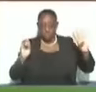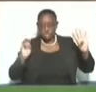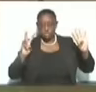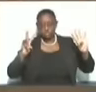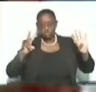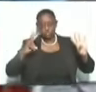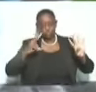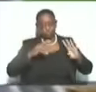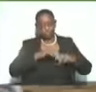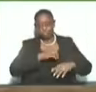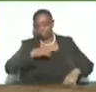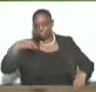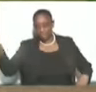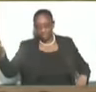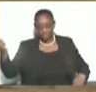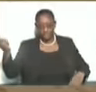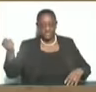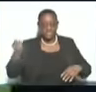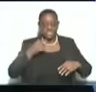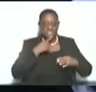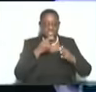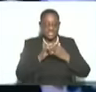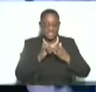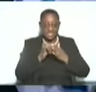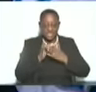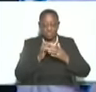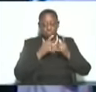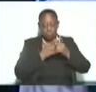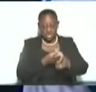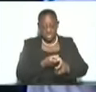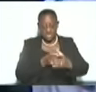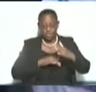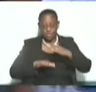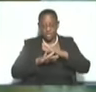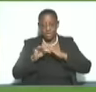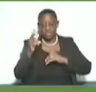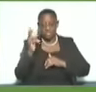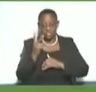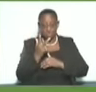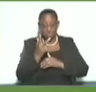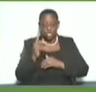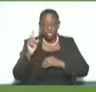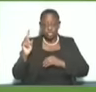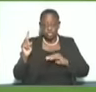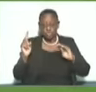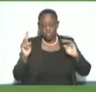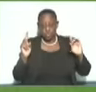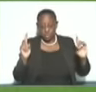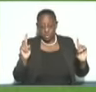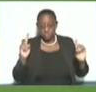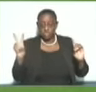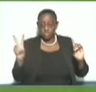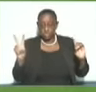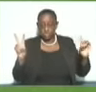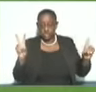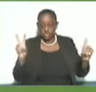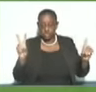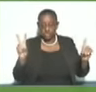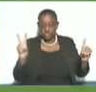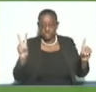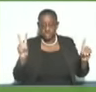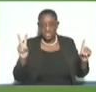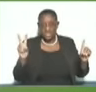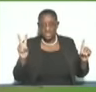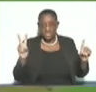strikeouts. Phillies took the lead early with a run in the bottom of the third. They would add two more in the fourth and then another in the eighth inning. Marlins would